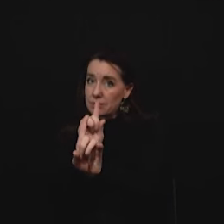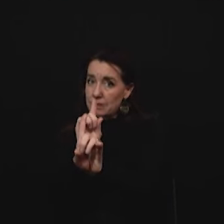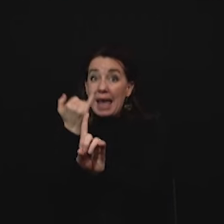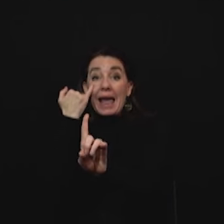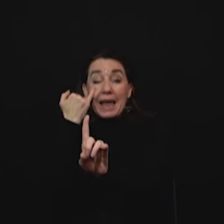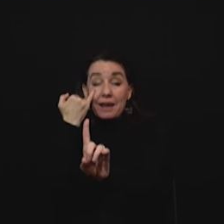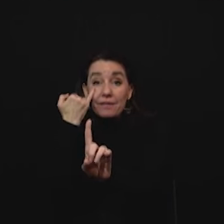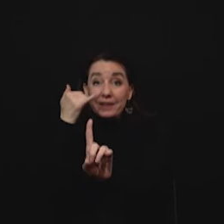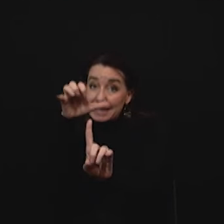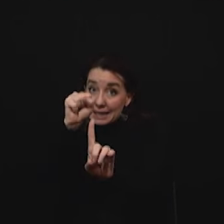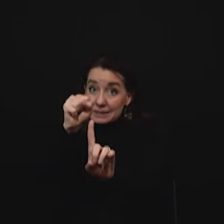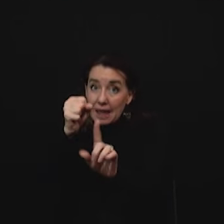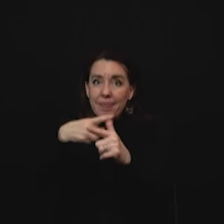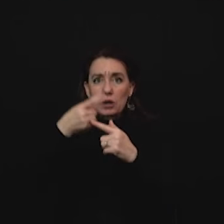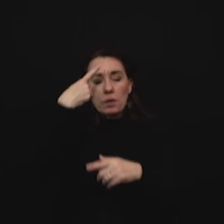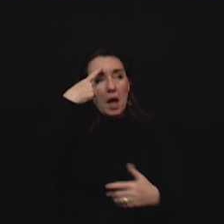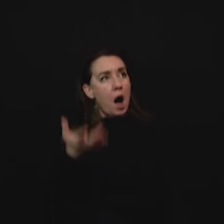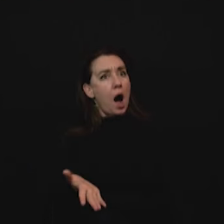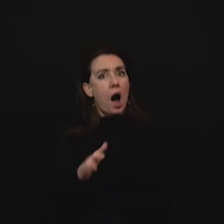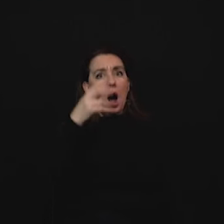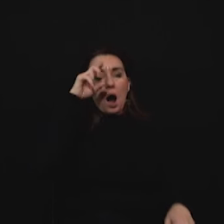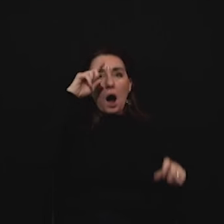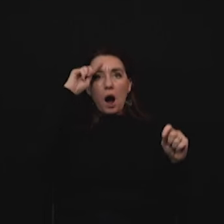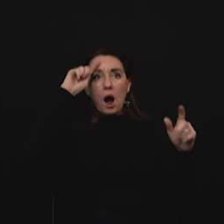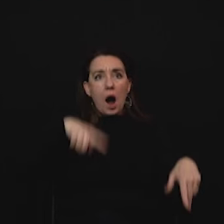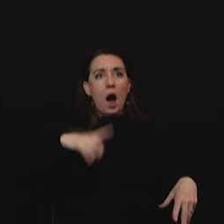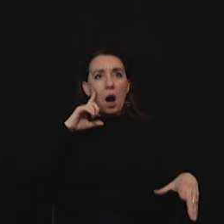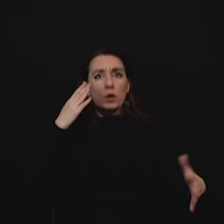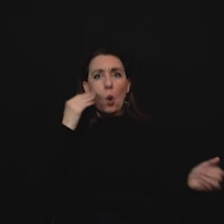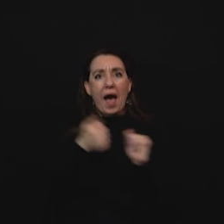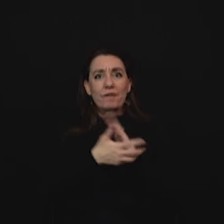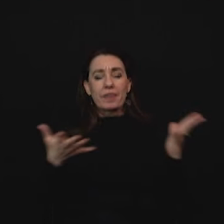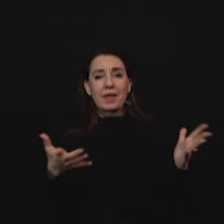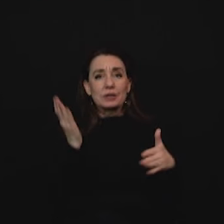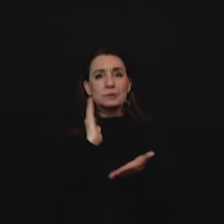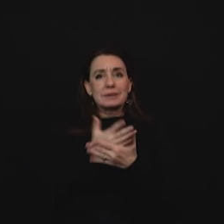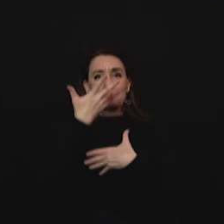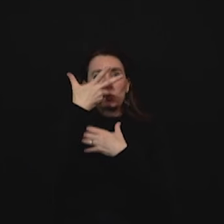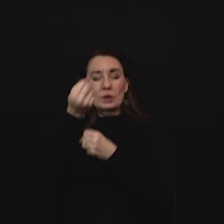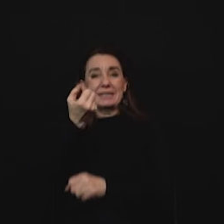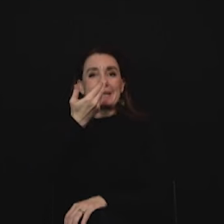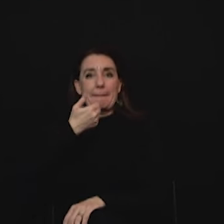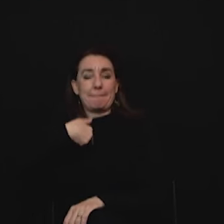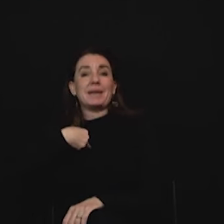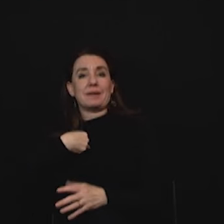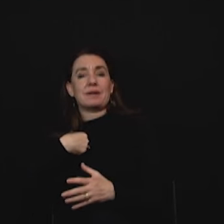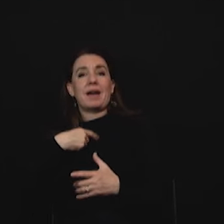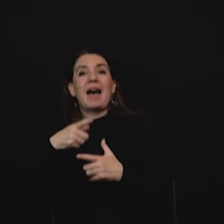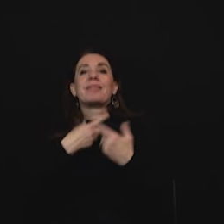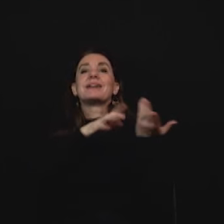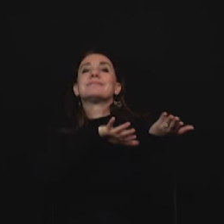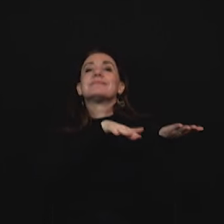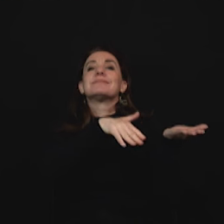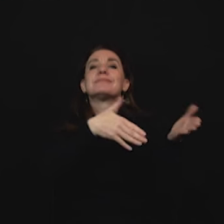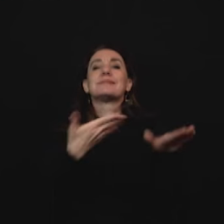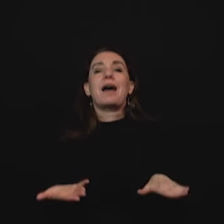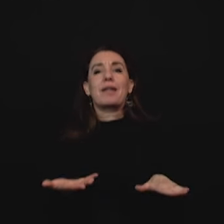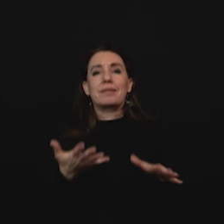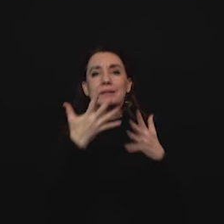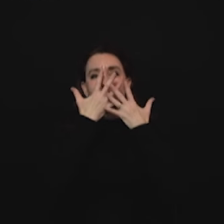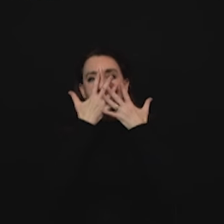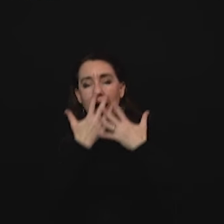you will think that you know everything. You will stop trusting me. And then death and